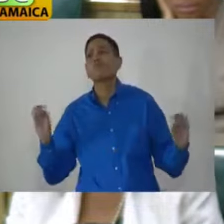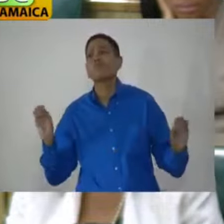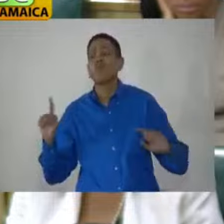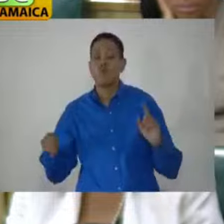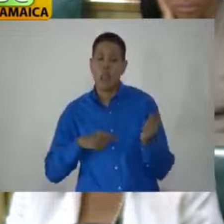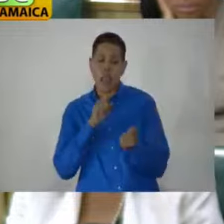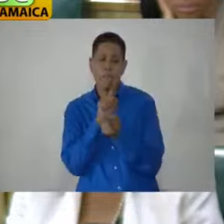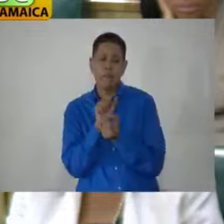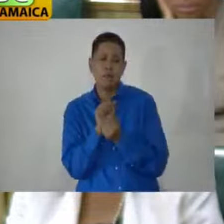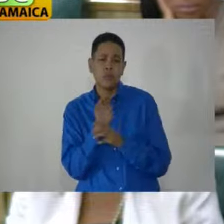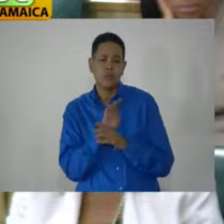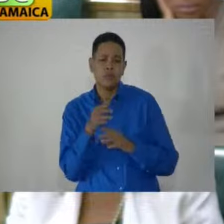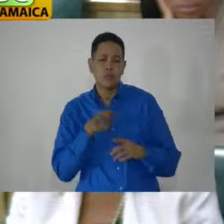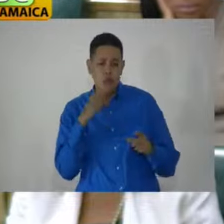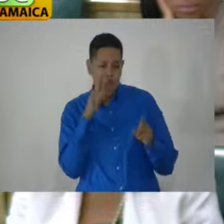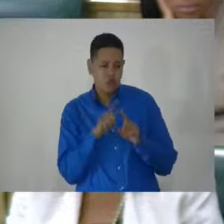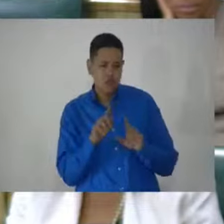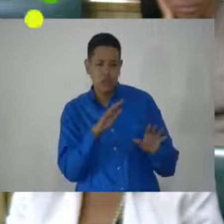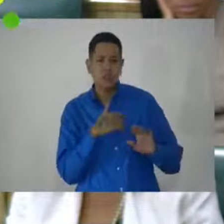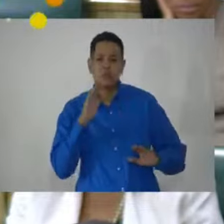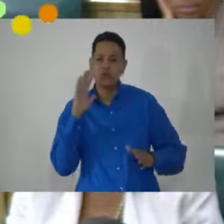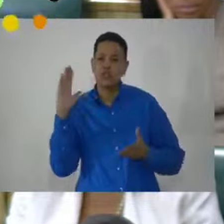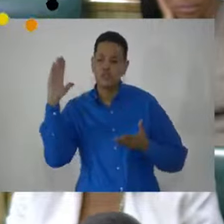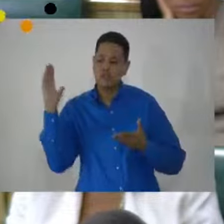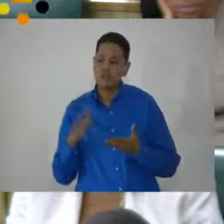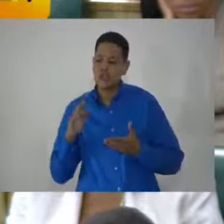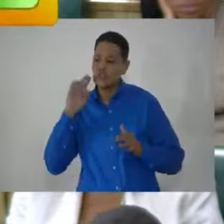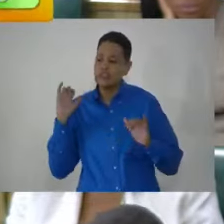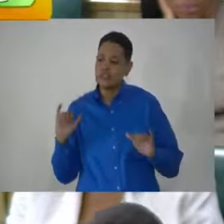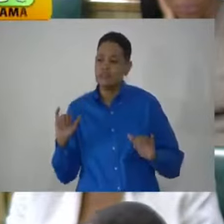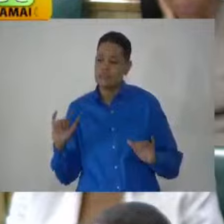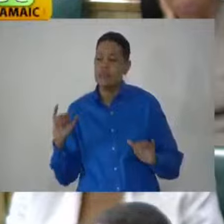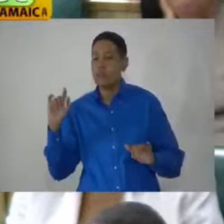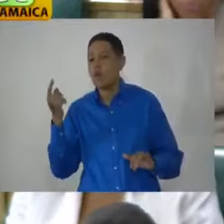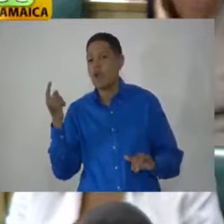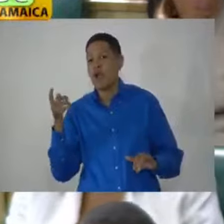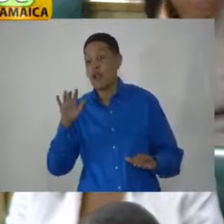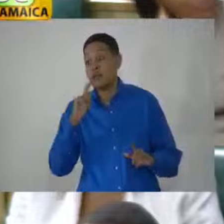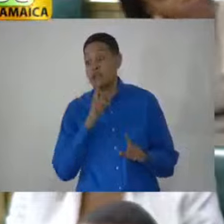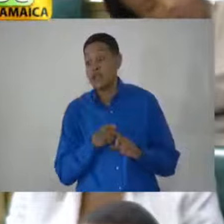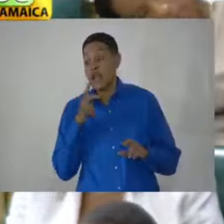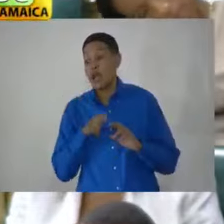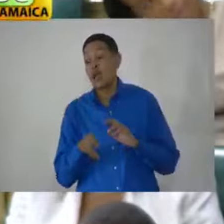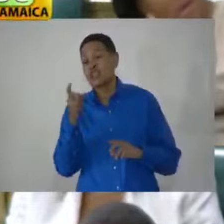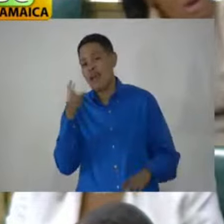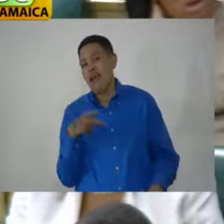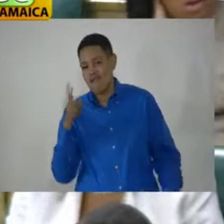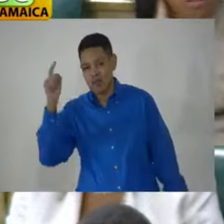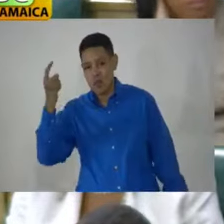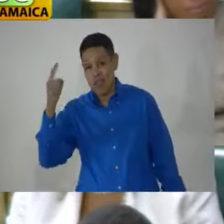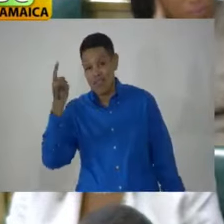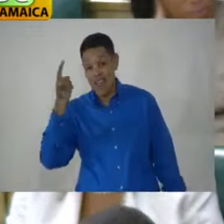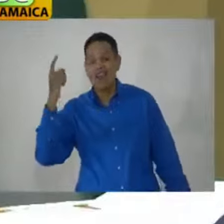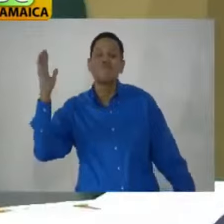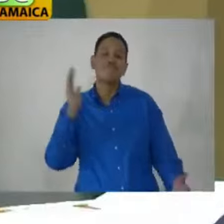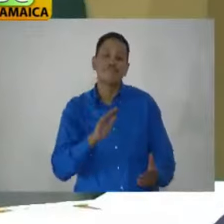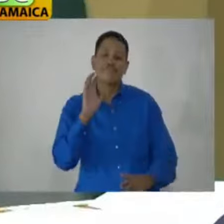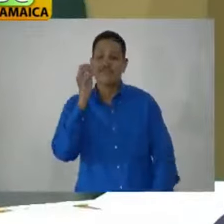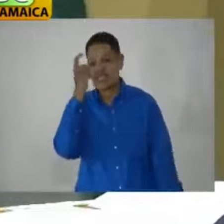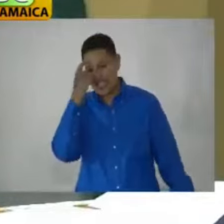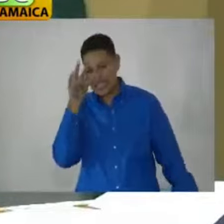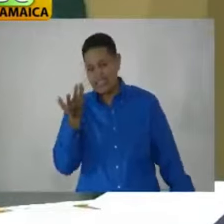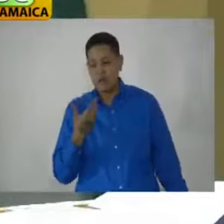with the industry, we agreed that we would reduce the usual rate. So it was, we cut the rate in half. So it was actually $1.